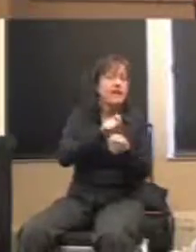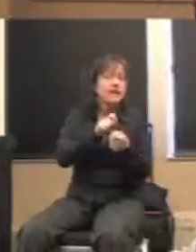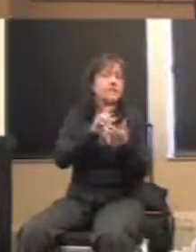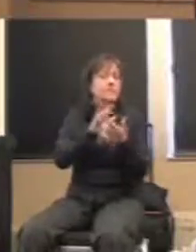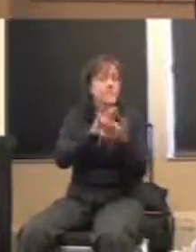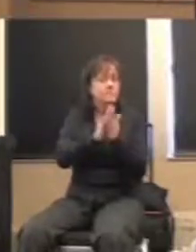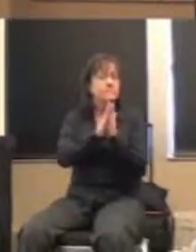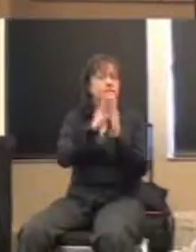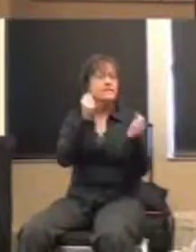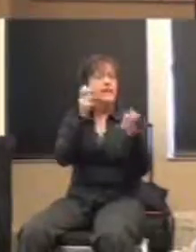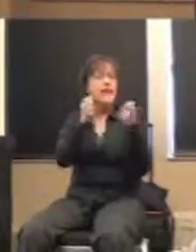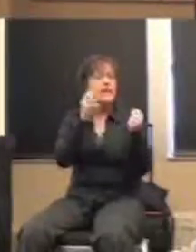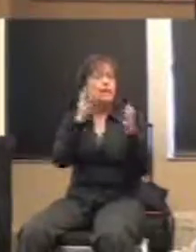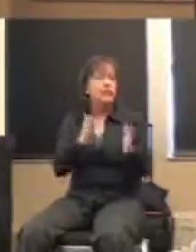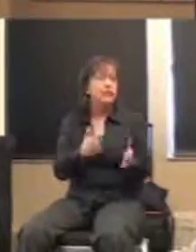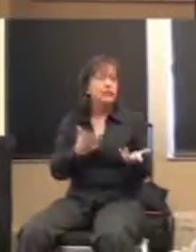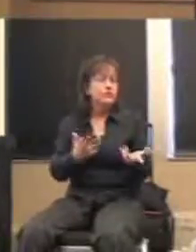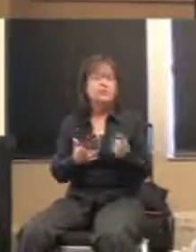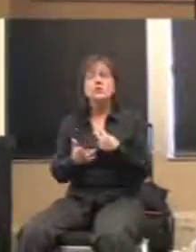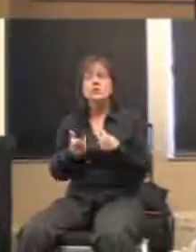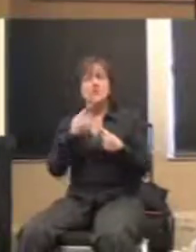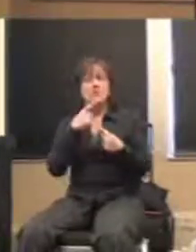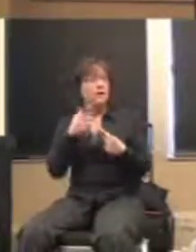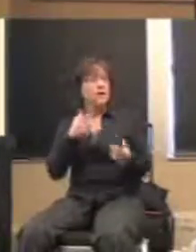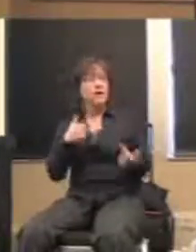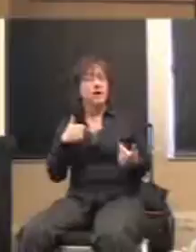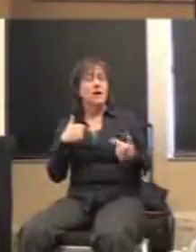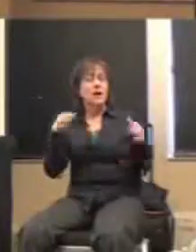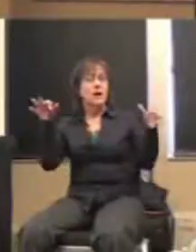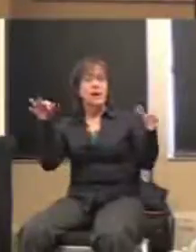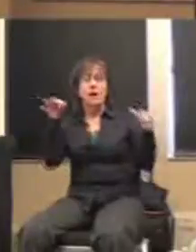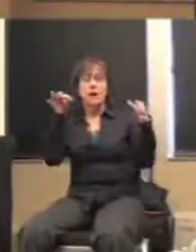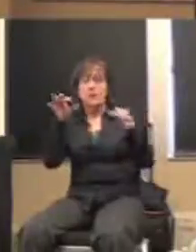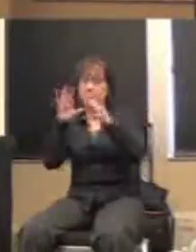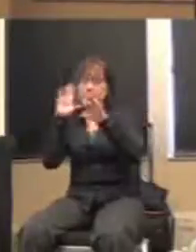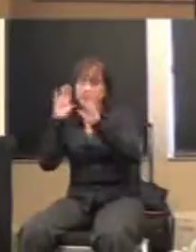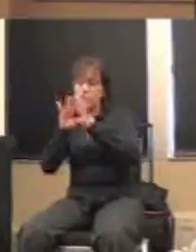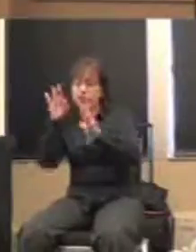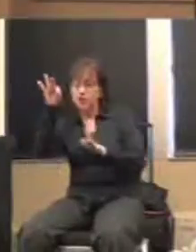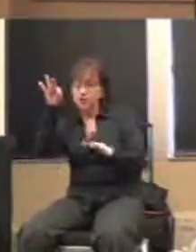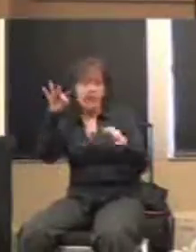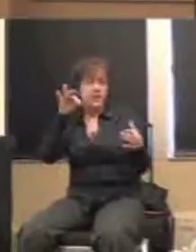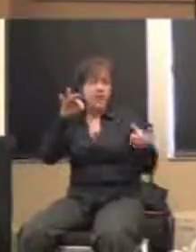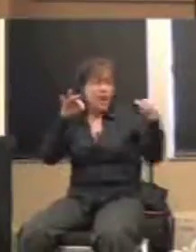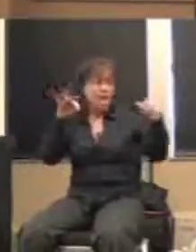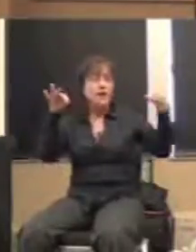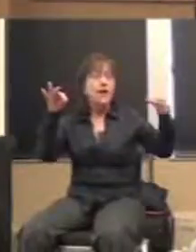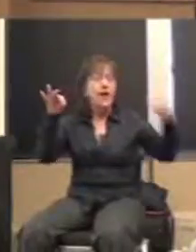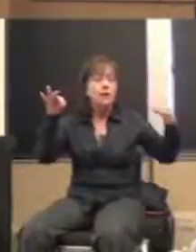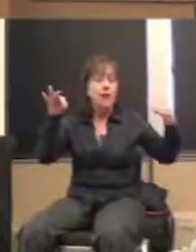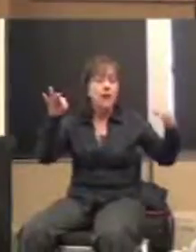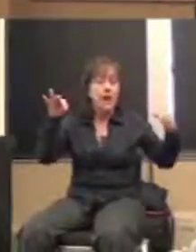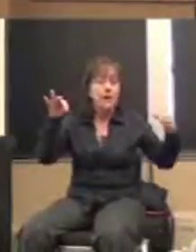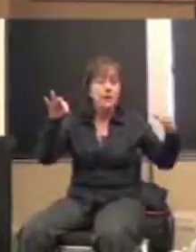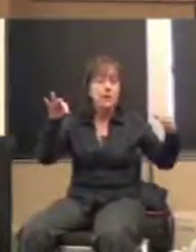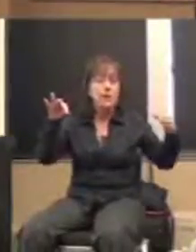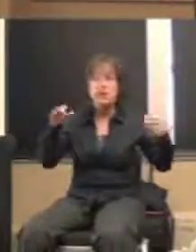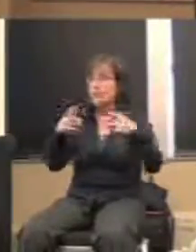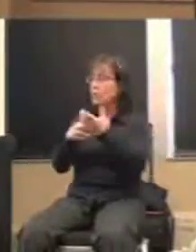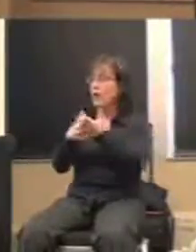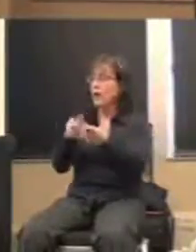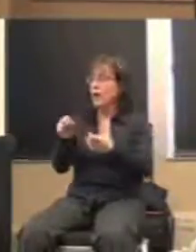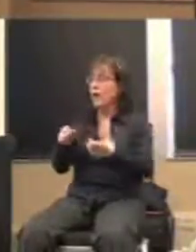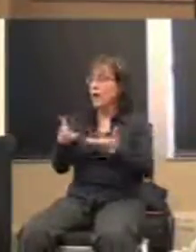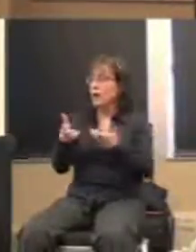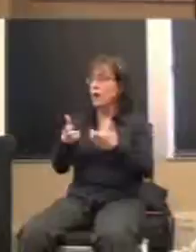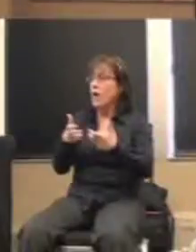you say, pop, I want pop. And that first thing, that your reinforcement is pop. Yeah, I want pop. And so you pair